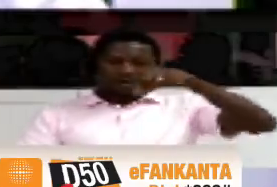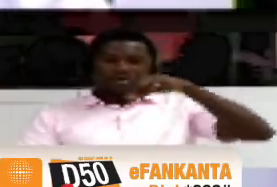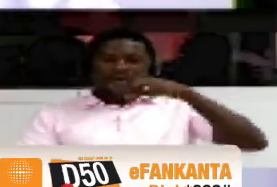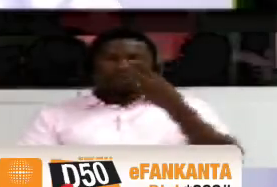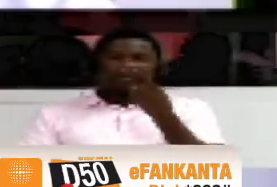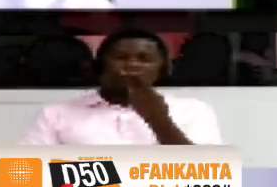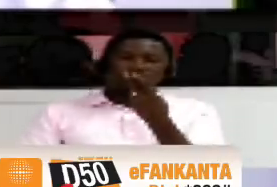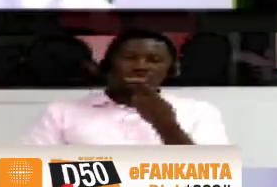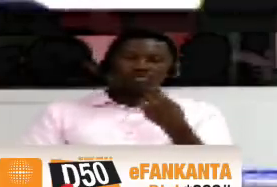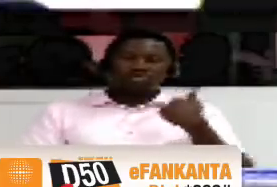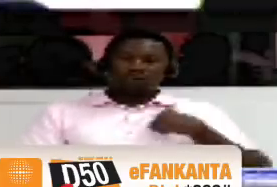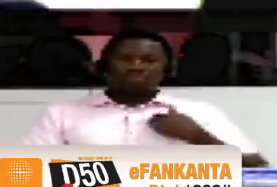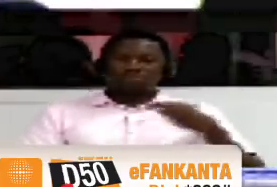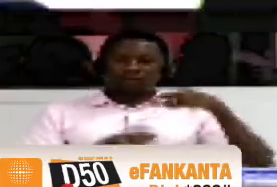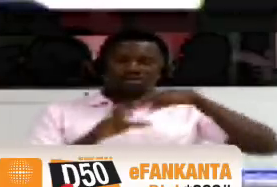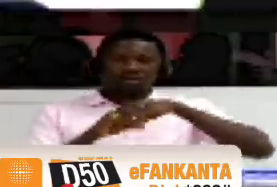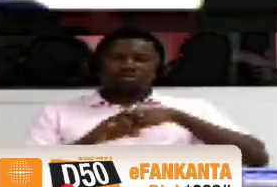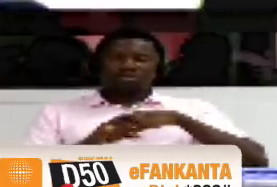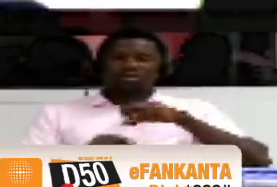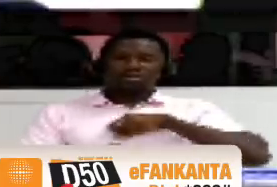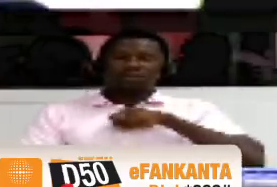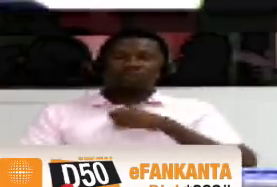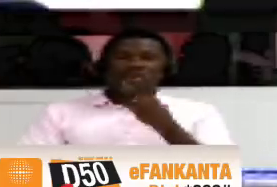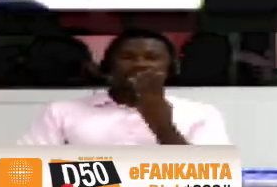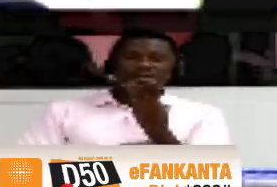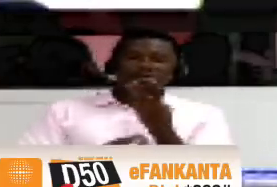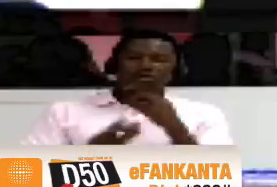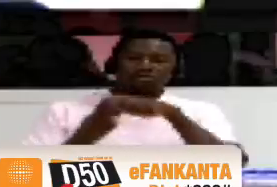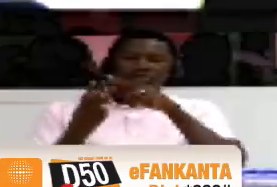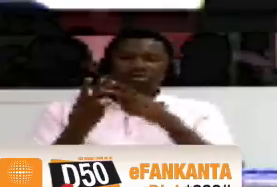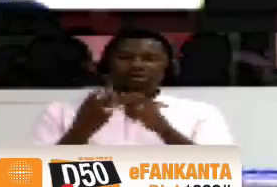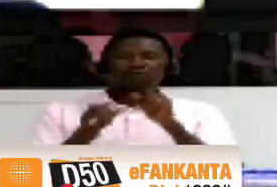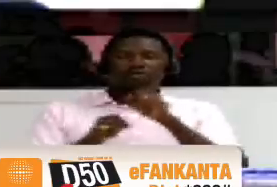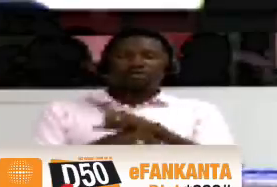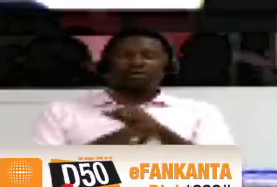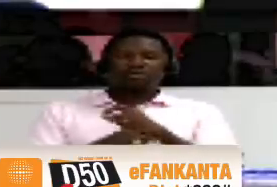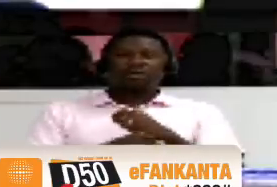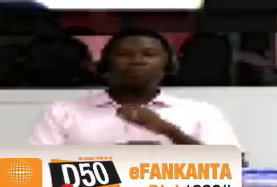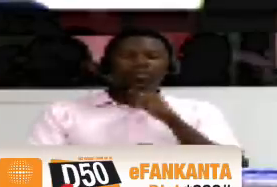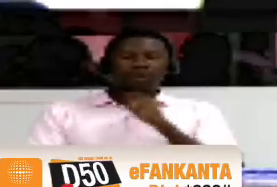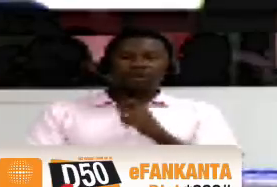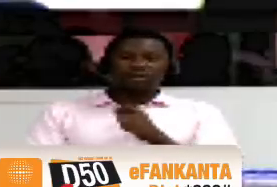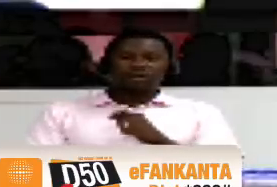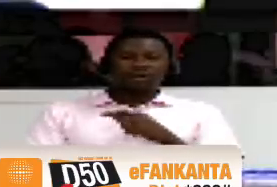these two people, including myself, three, were the Fritonian. His story is so sad.